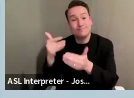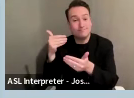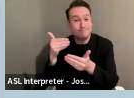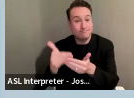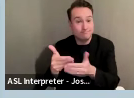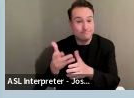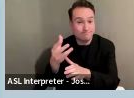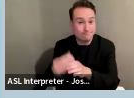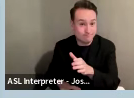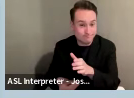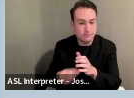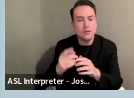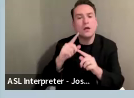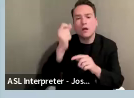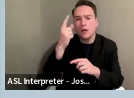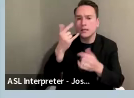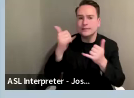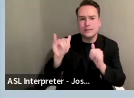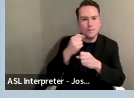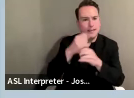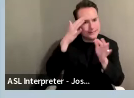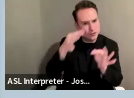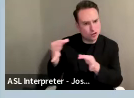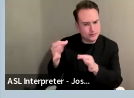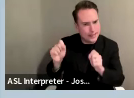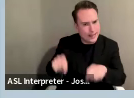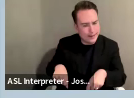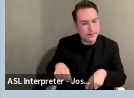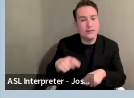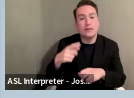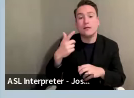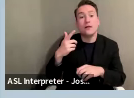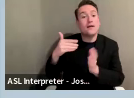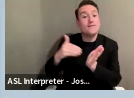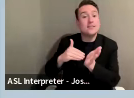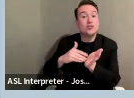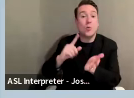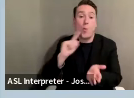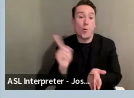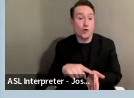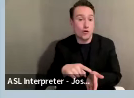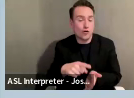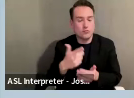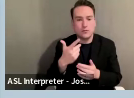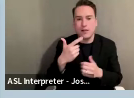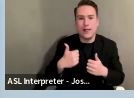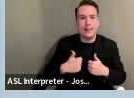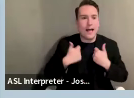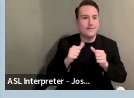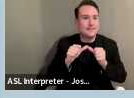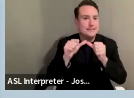are, still with it, of course. It could be a physician order for life-sustaining treatment that you